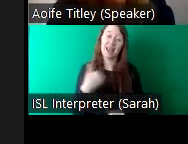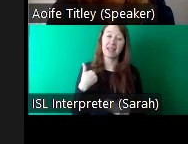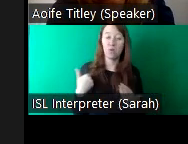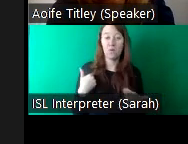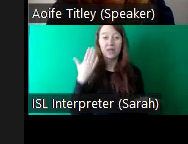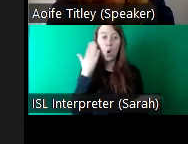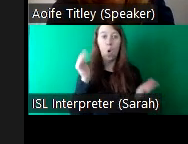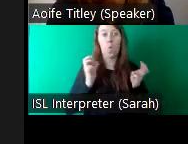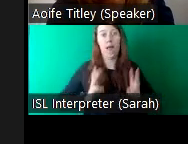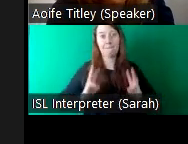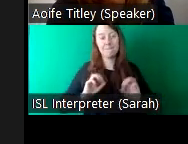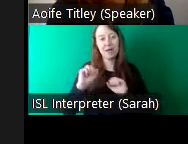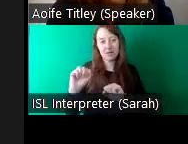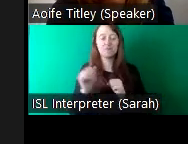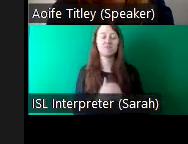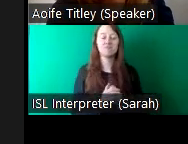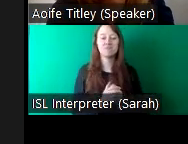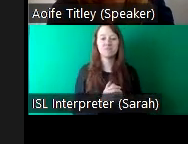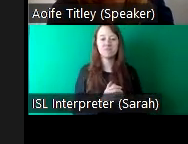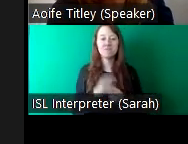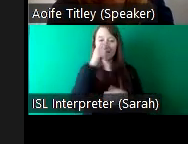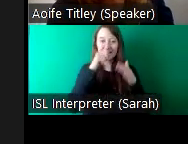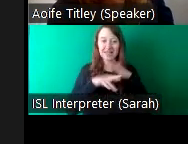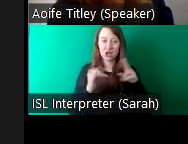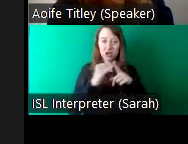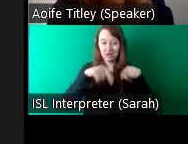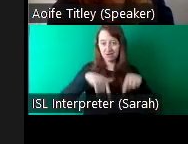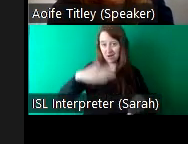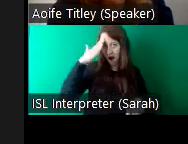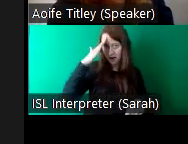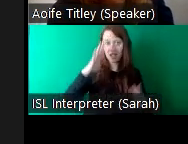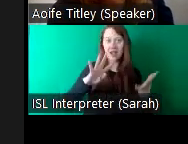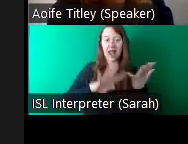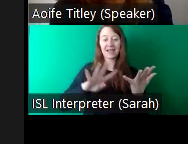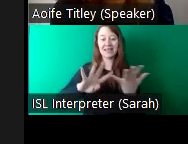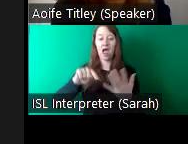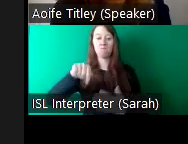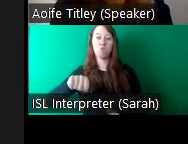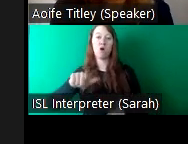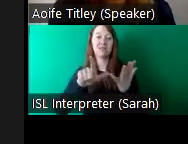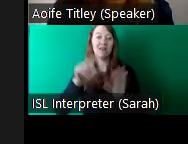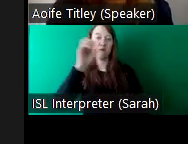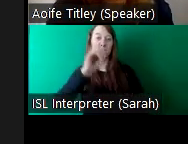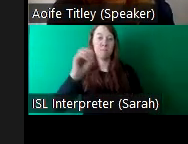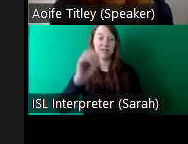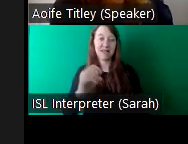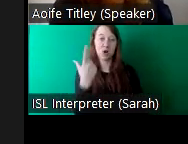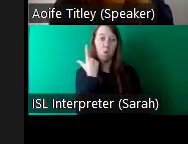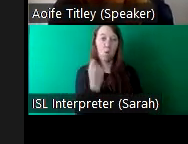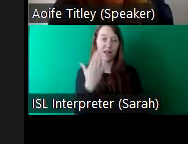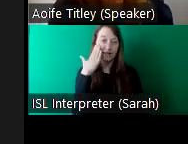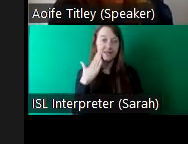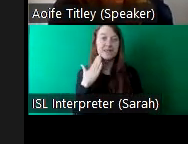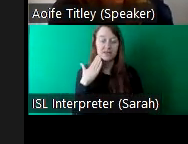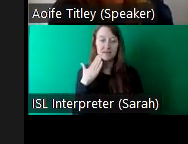NUIG that teachers in Ireland are 99.7% white. Okay, so that's quite a stark statistic, and it might be jarring